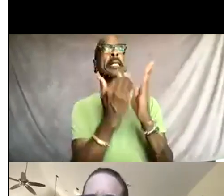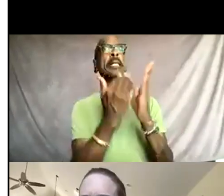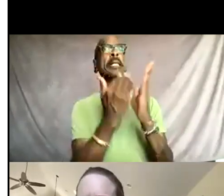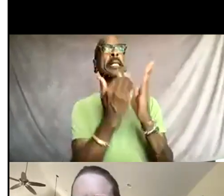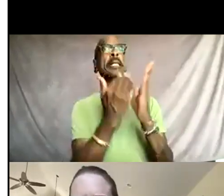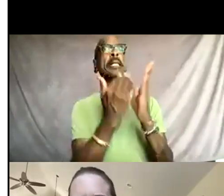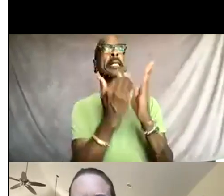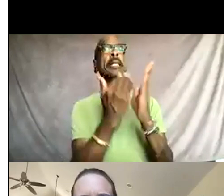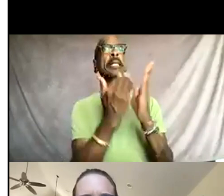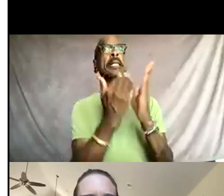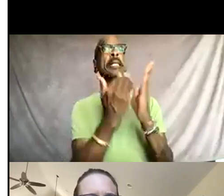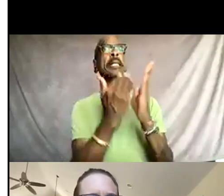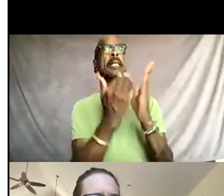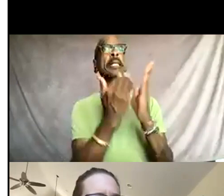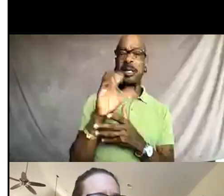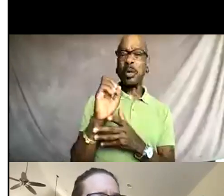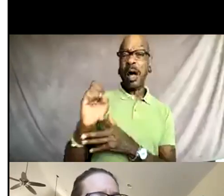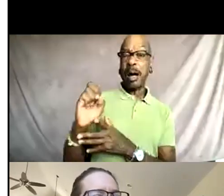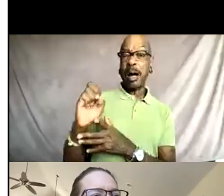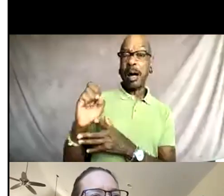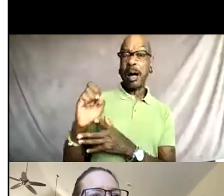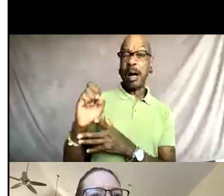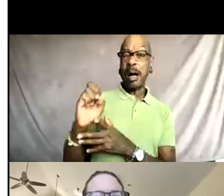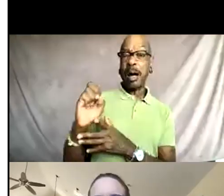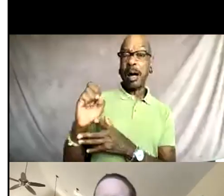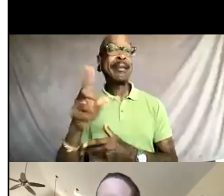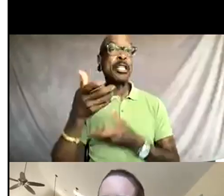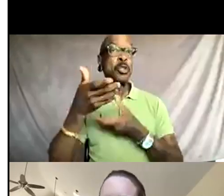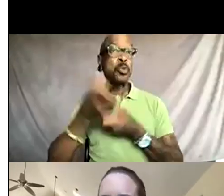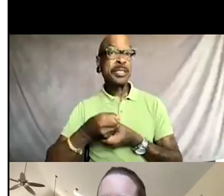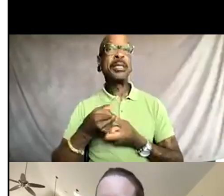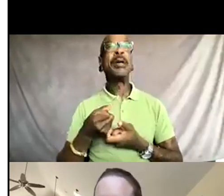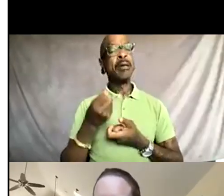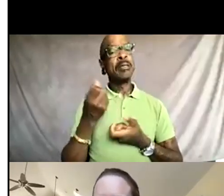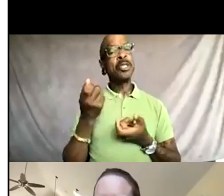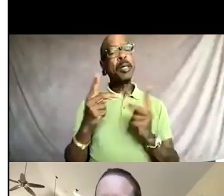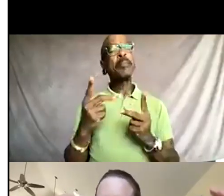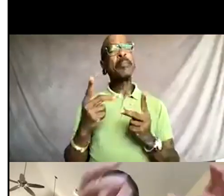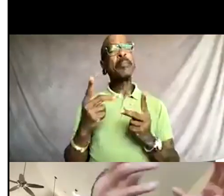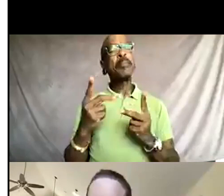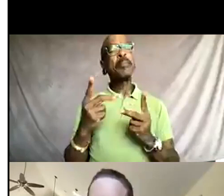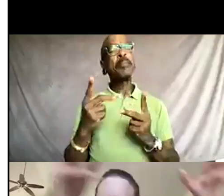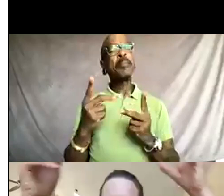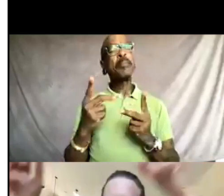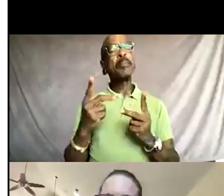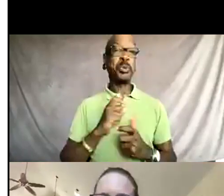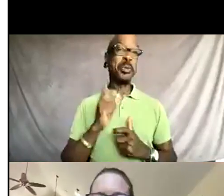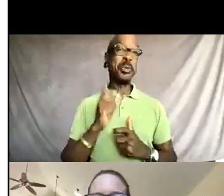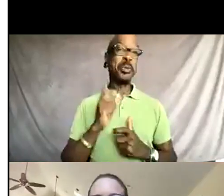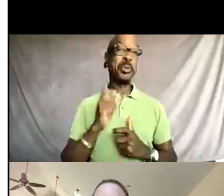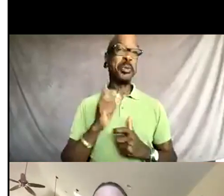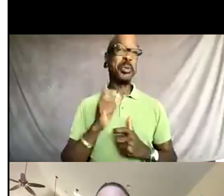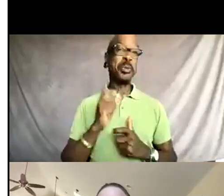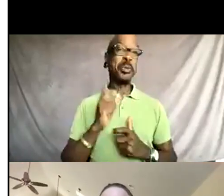cooperative or a land trust. And a lot of folks come and they do want us to sort of give them some boxes and say, okay, you belong in this box or this